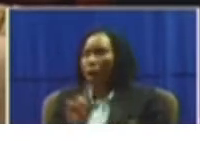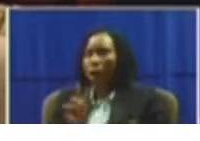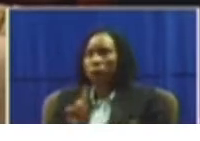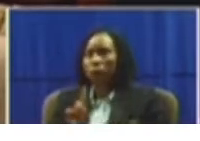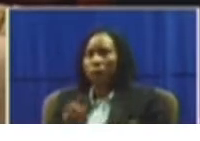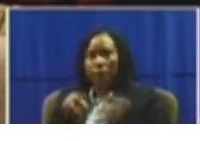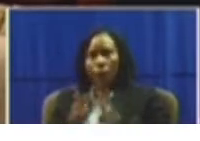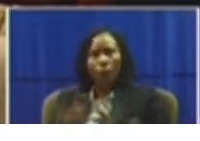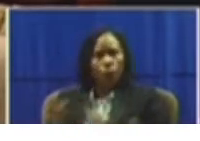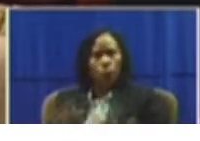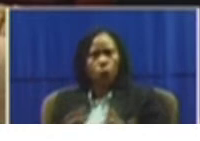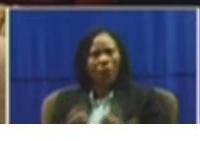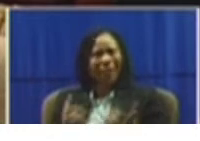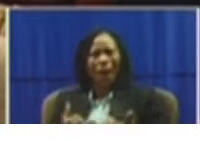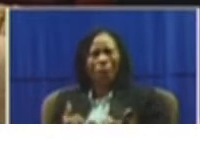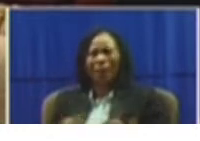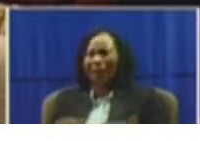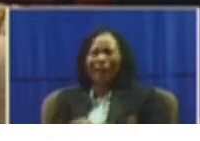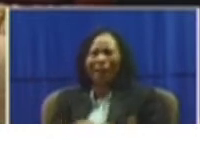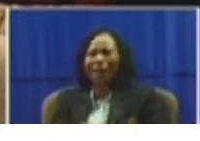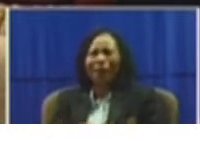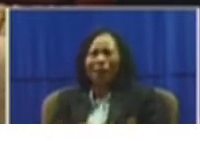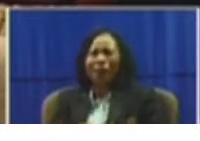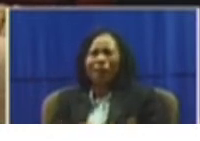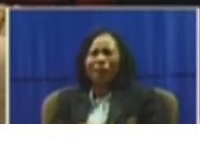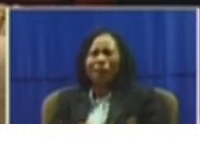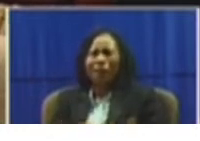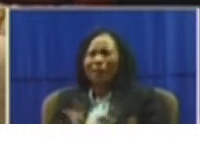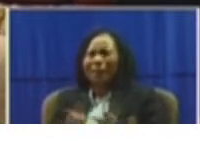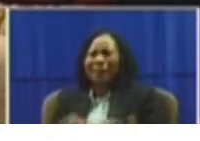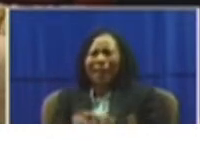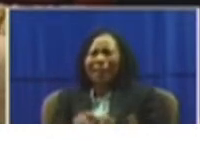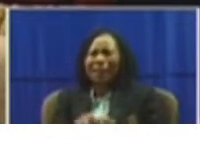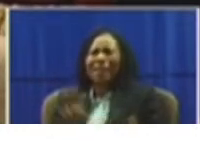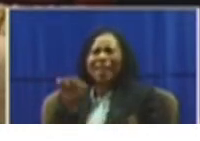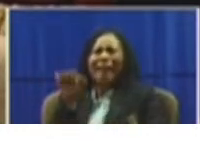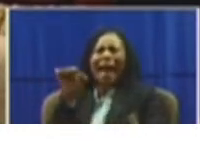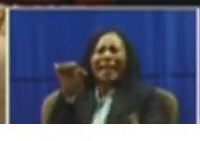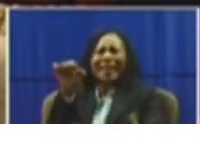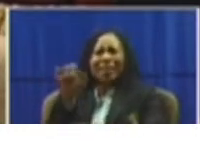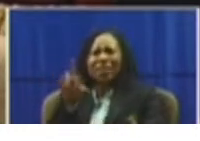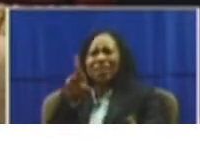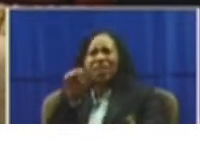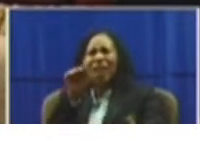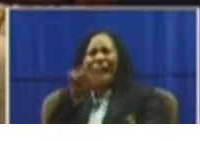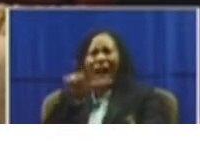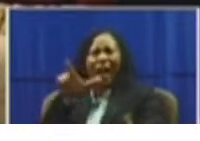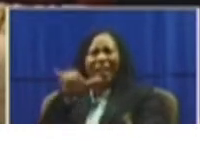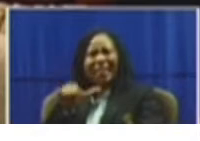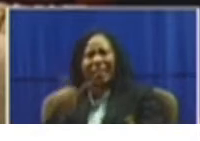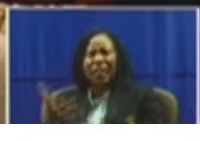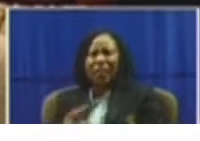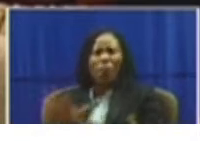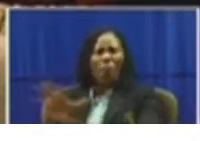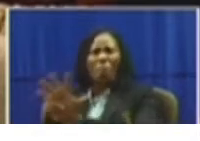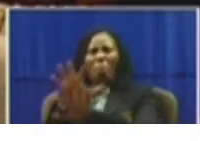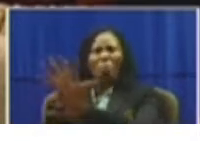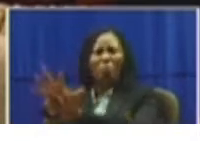which we are doing it now, it's like we are with some rally, some street somewhere. We're not. We are in a